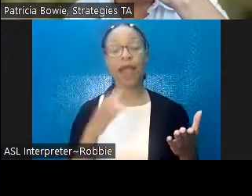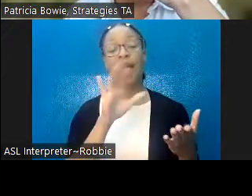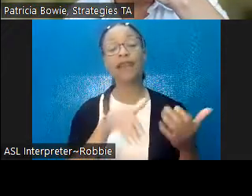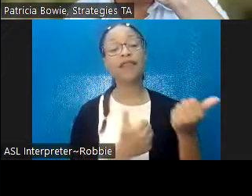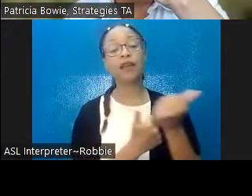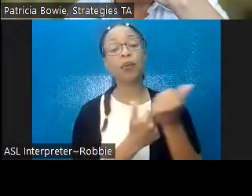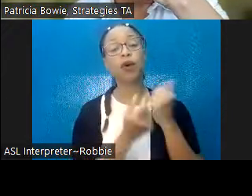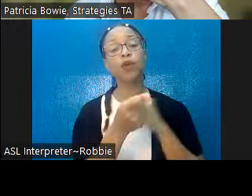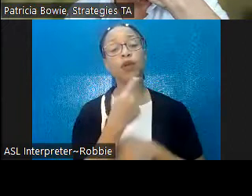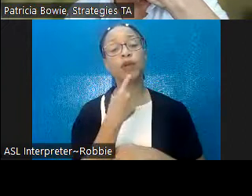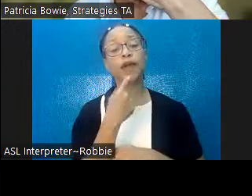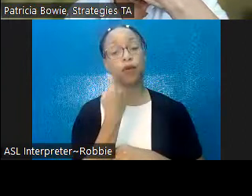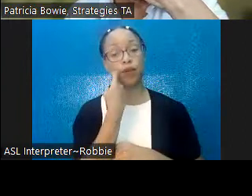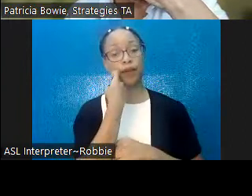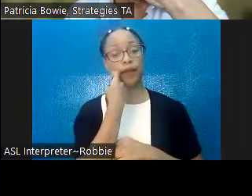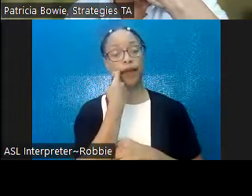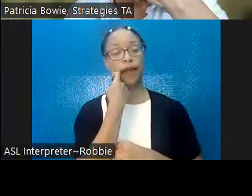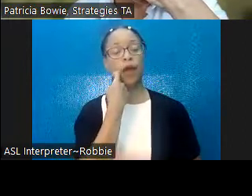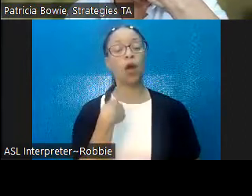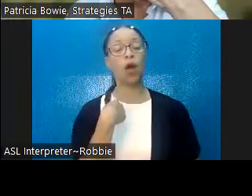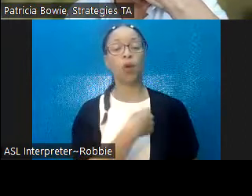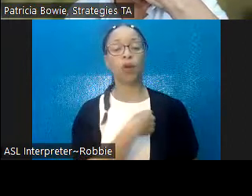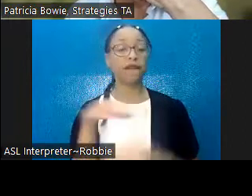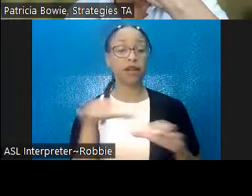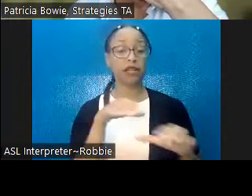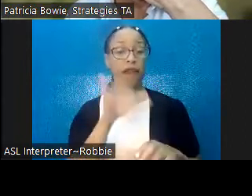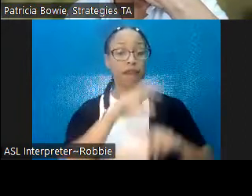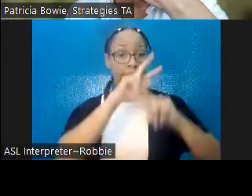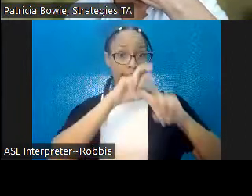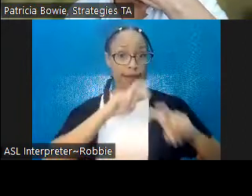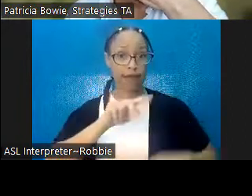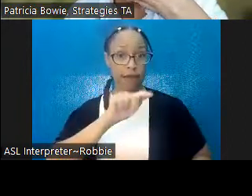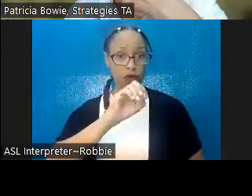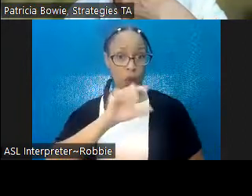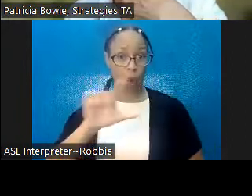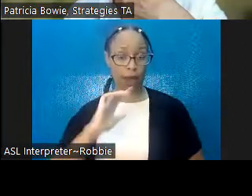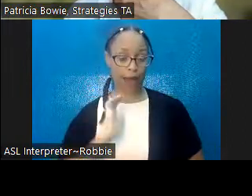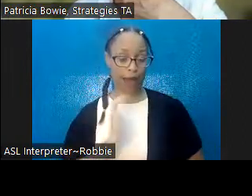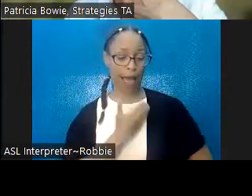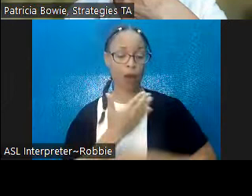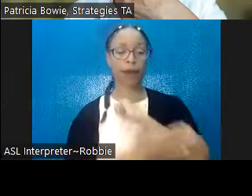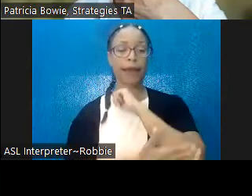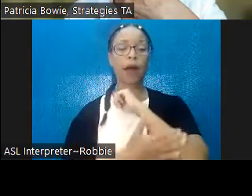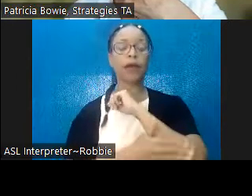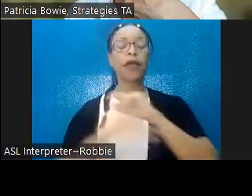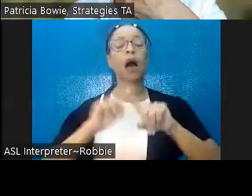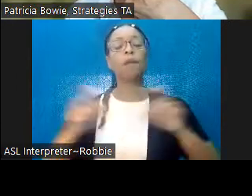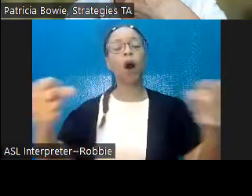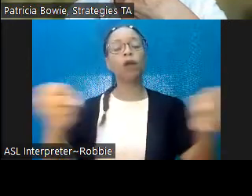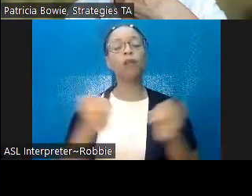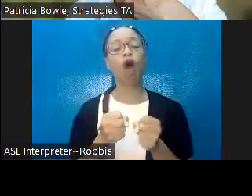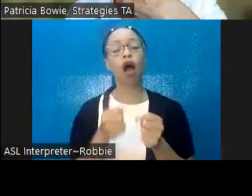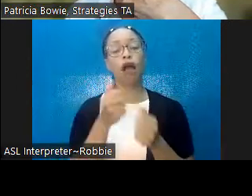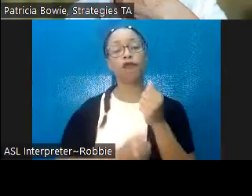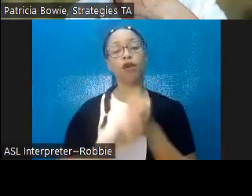you said earlier. We've already done the capacity assessment tool in Humboldt County. But what we did was bring everybody together, have a